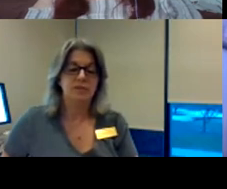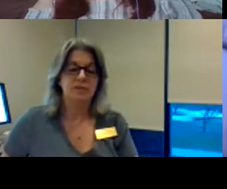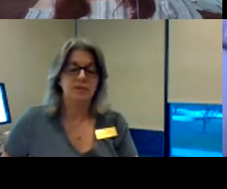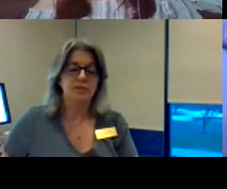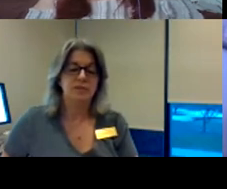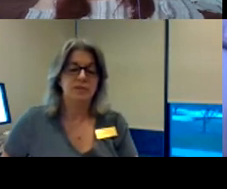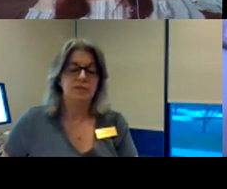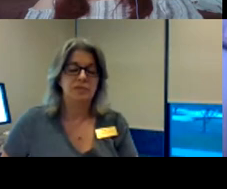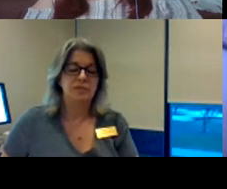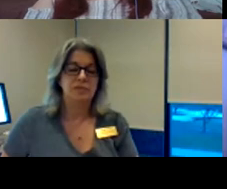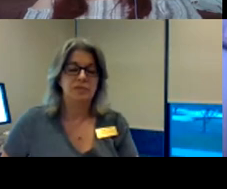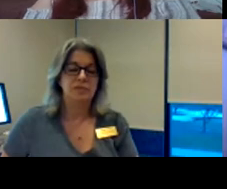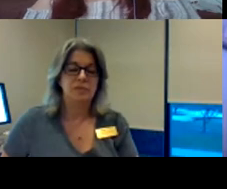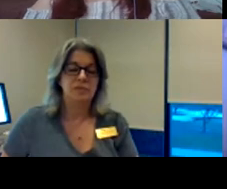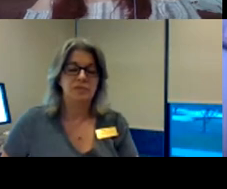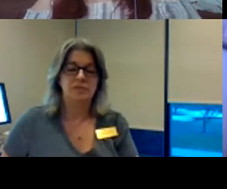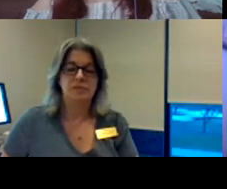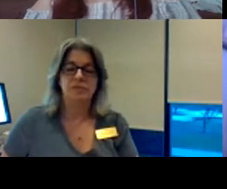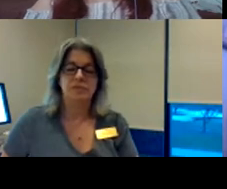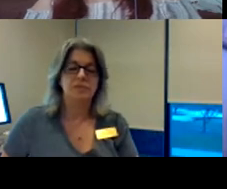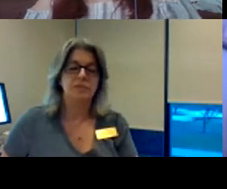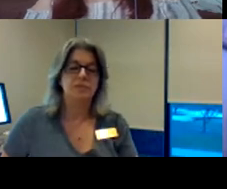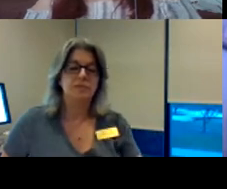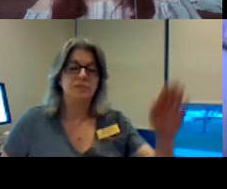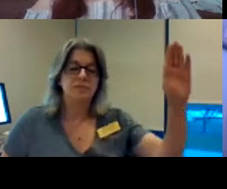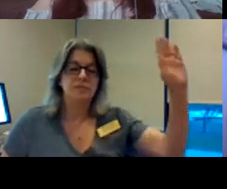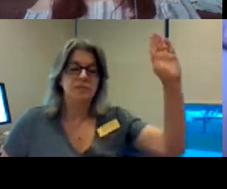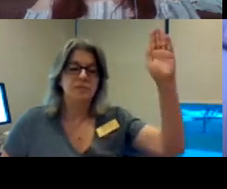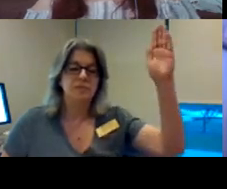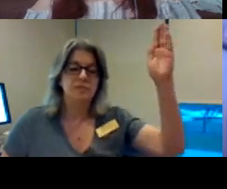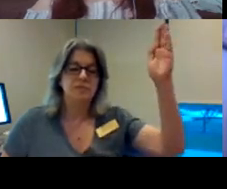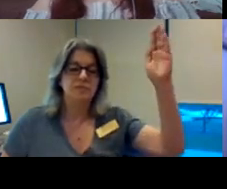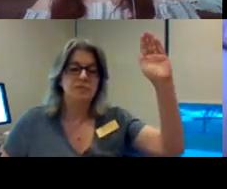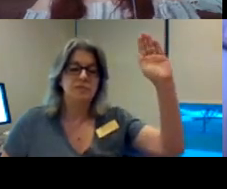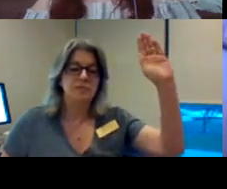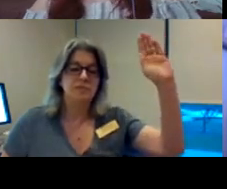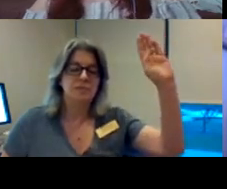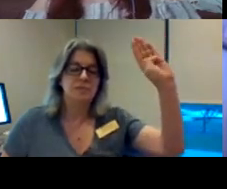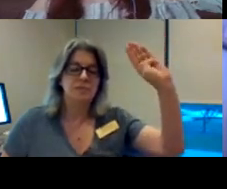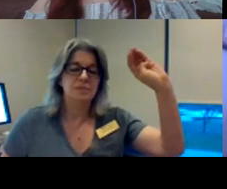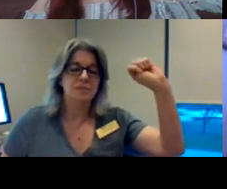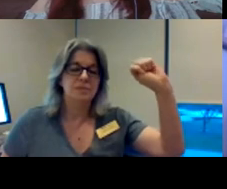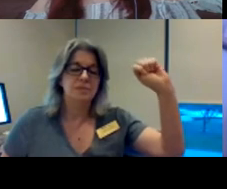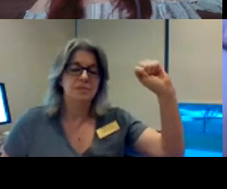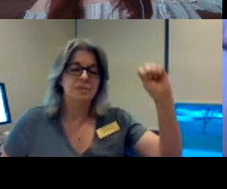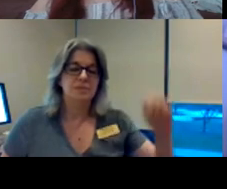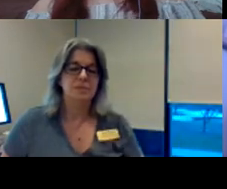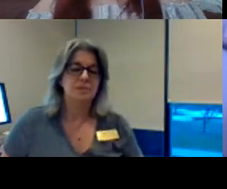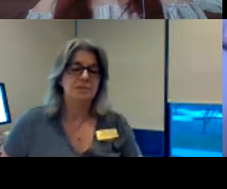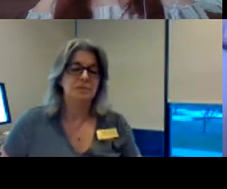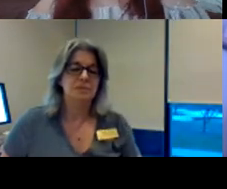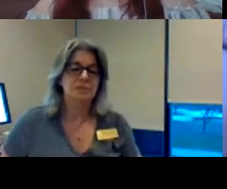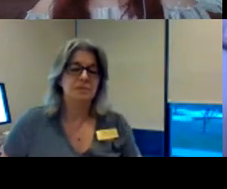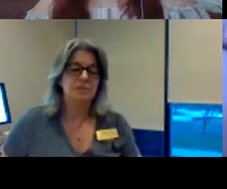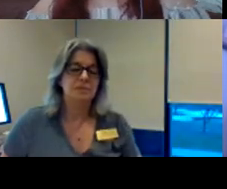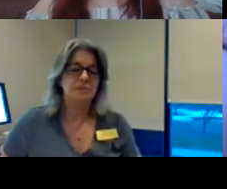that, just email me. Okay, well then, let's jump 75 years.